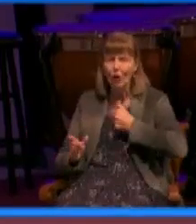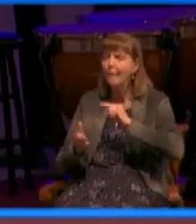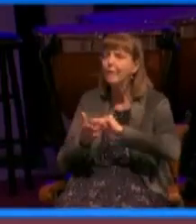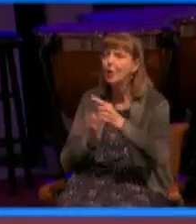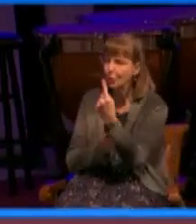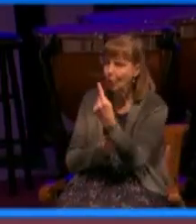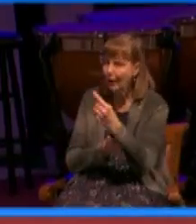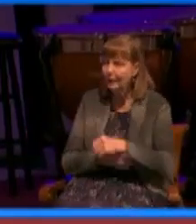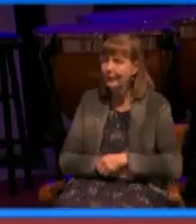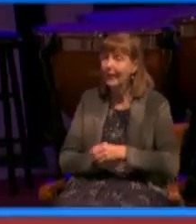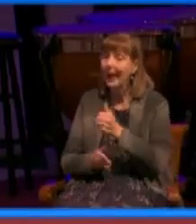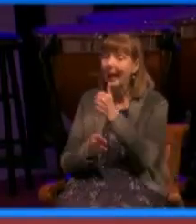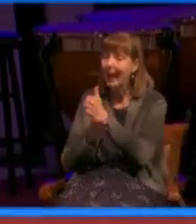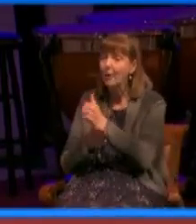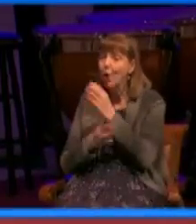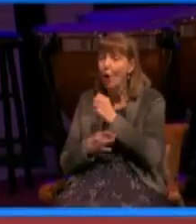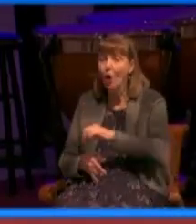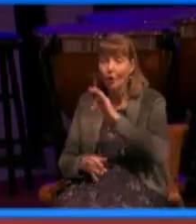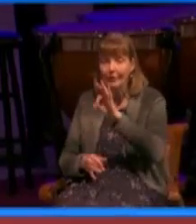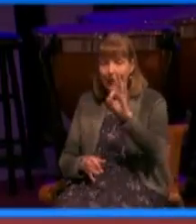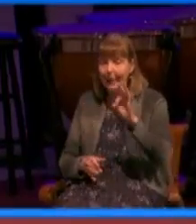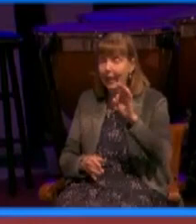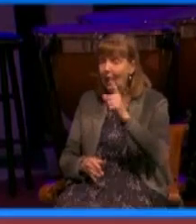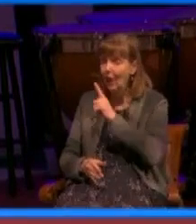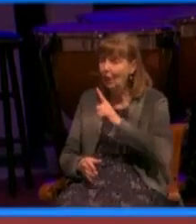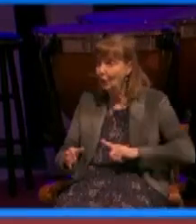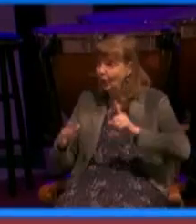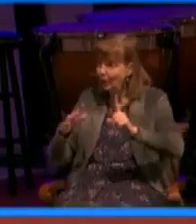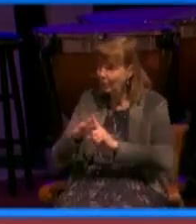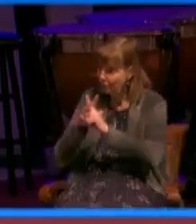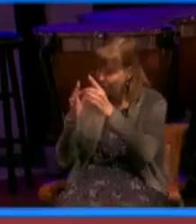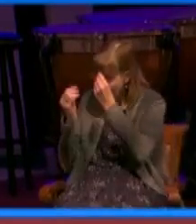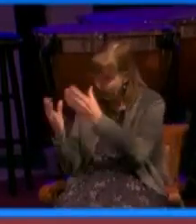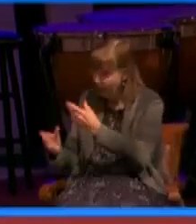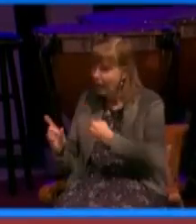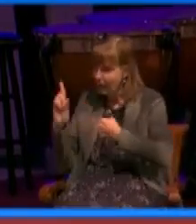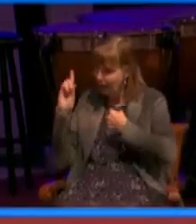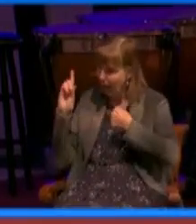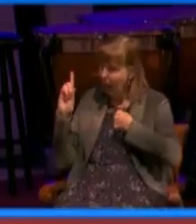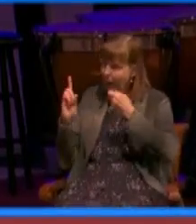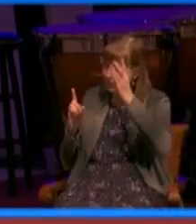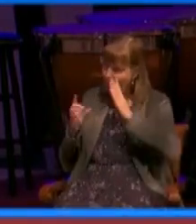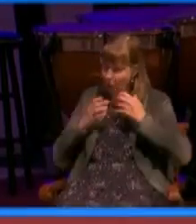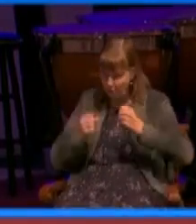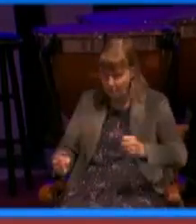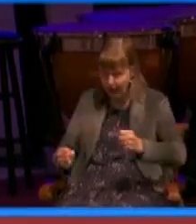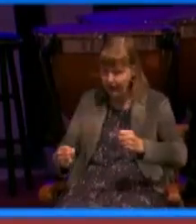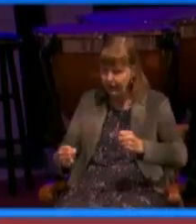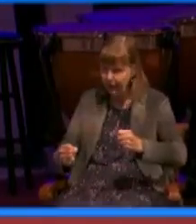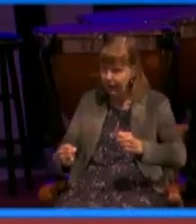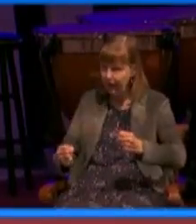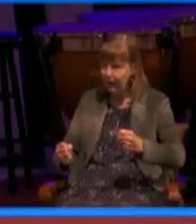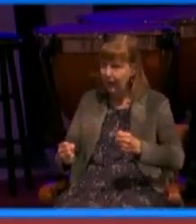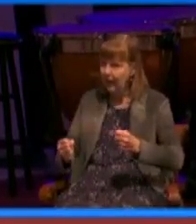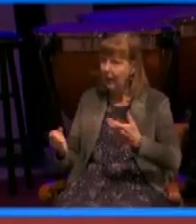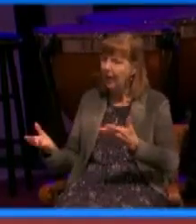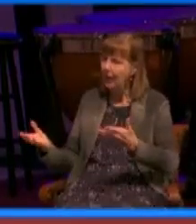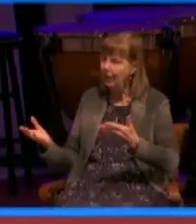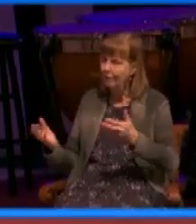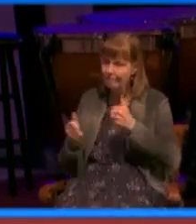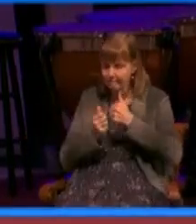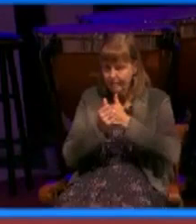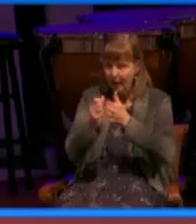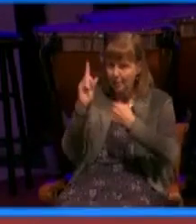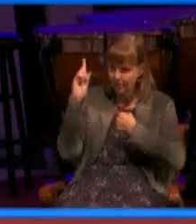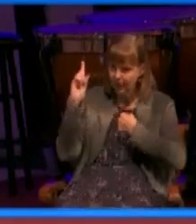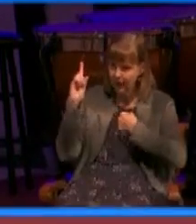99 years old, the Lord appeared to Abram and said to him, I am God Almighty, walk before me and be blameless. Now verse 2, that I may